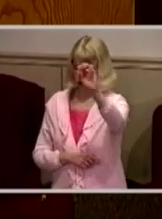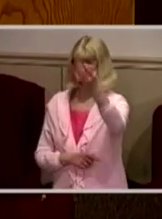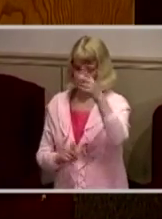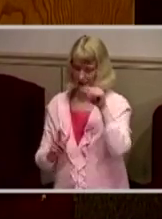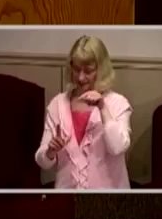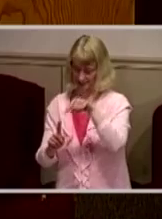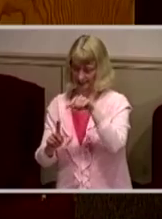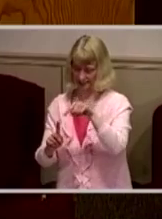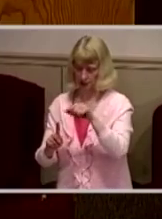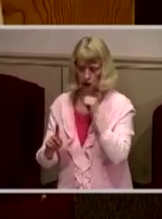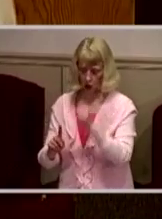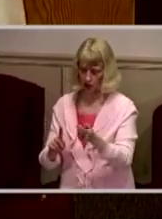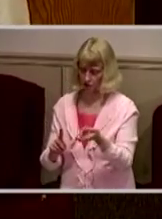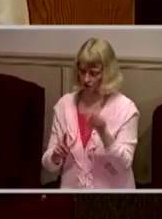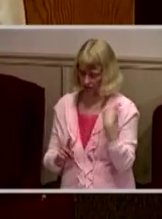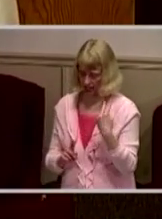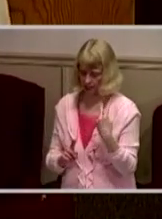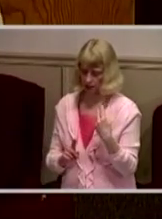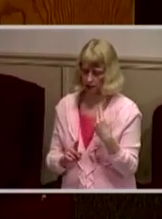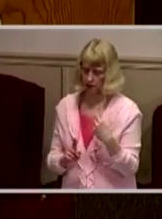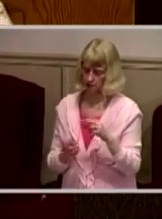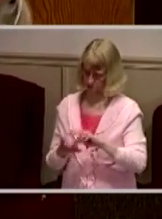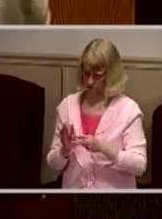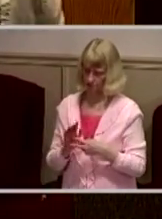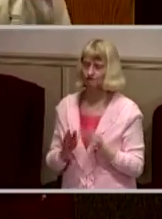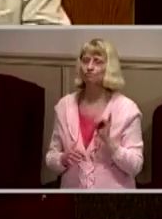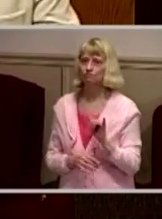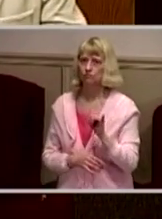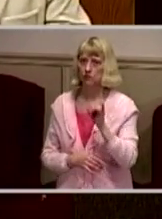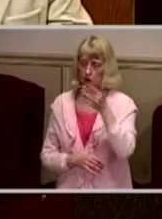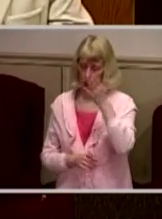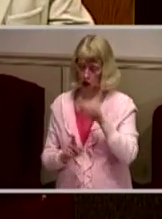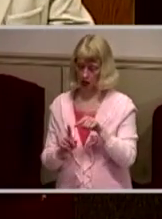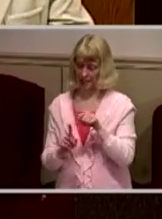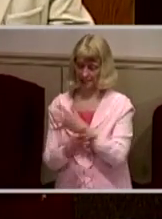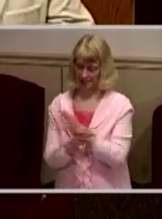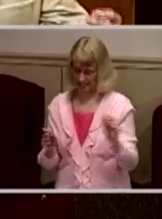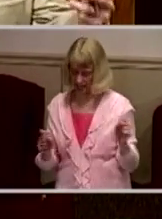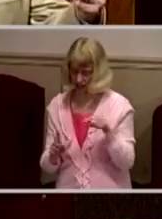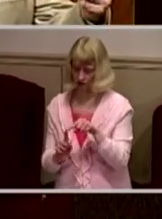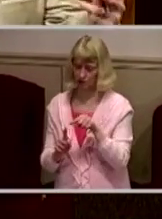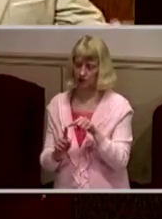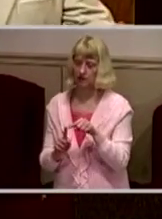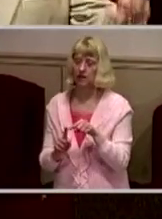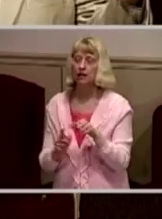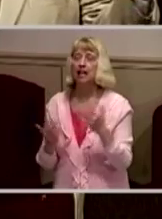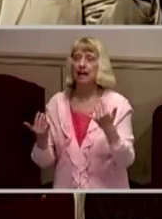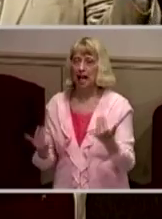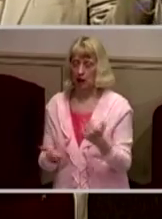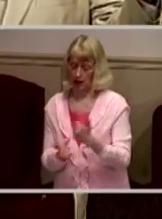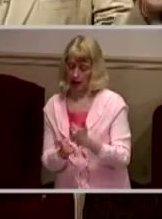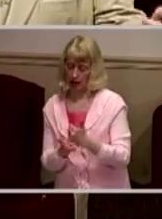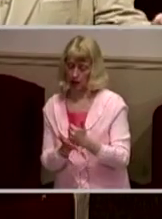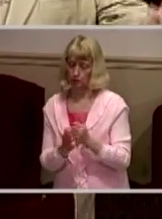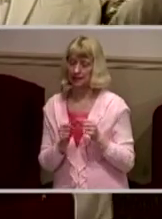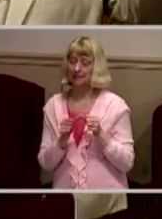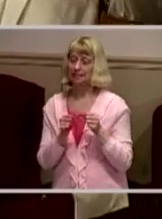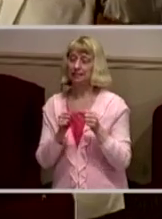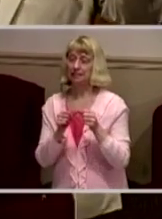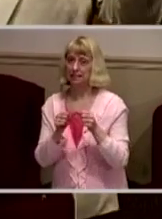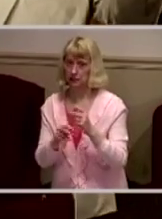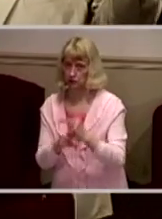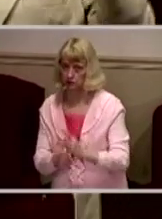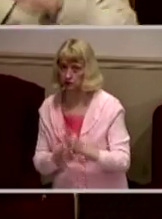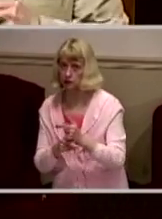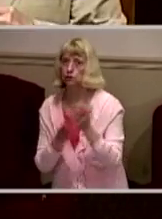bestowed upon me was not in vain, Paul was saying, yes, God saved me by his grace, but he enabled me and he equipped me